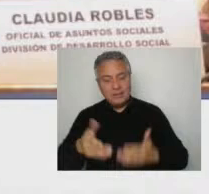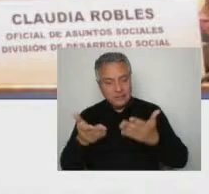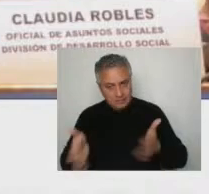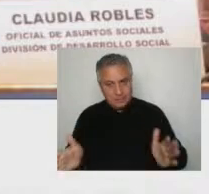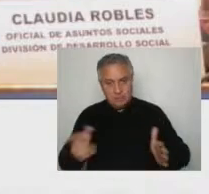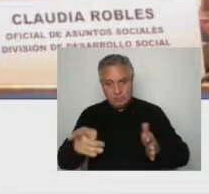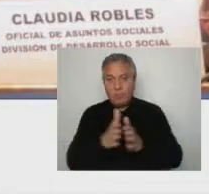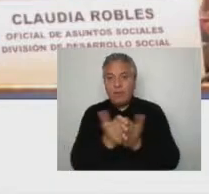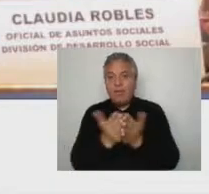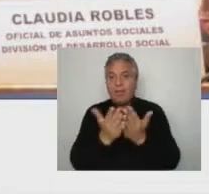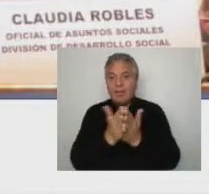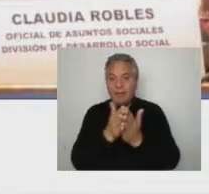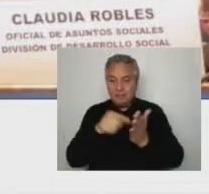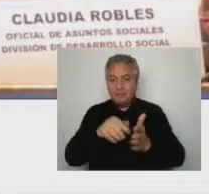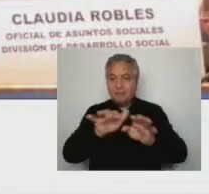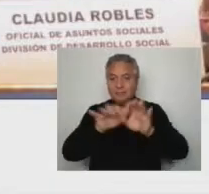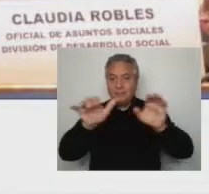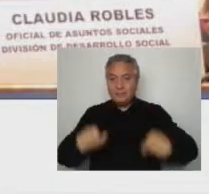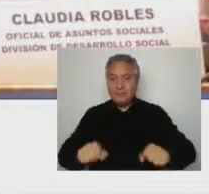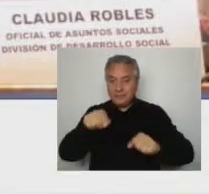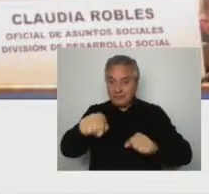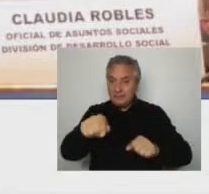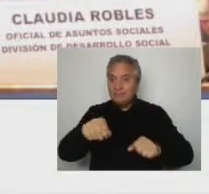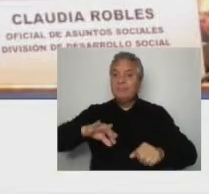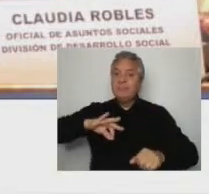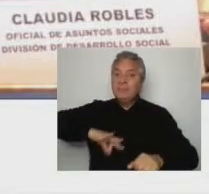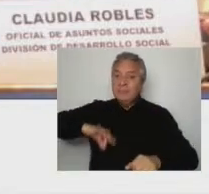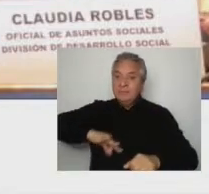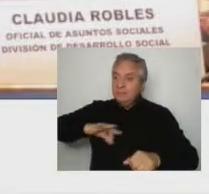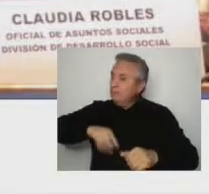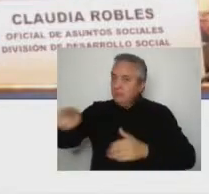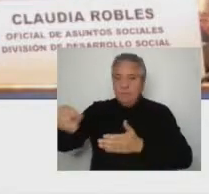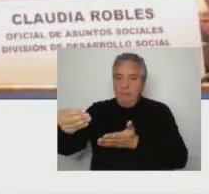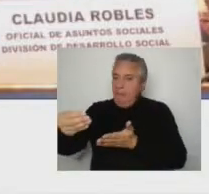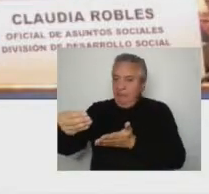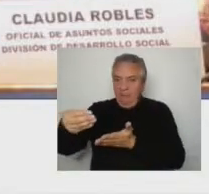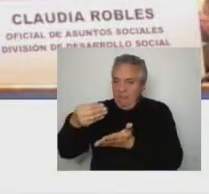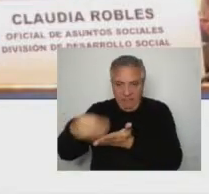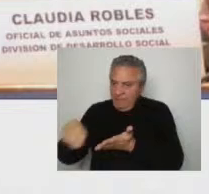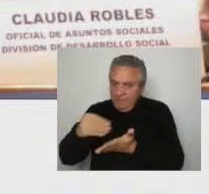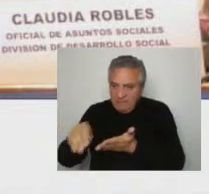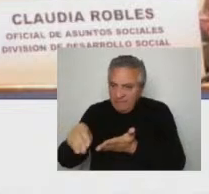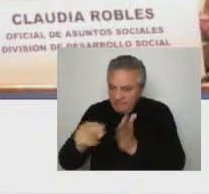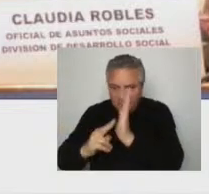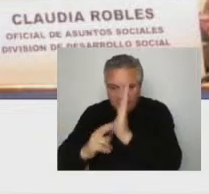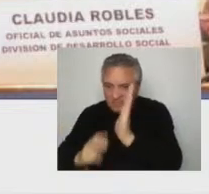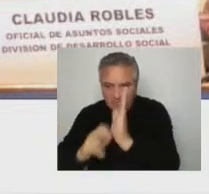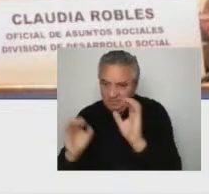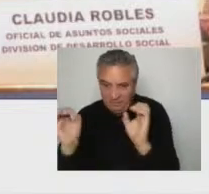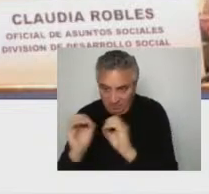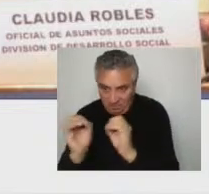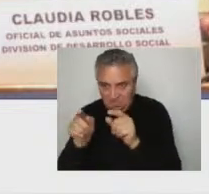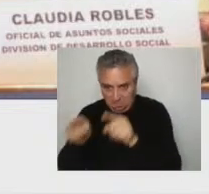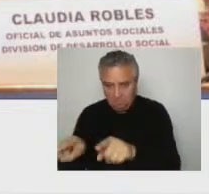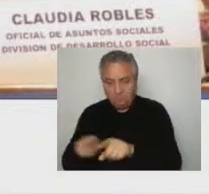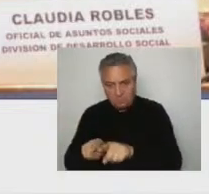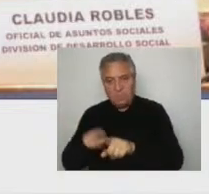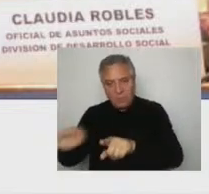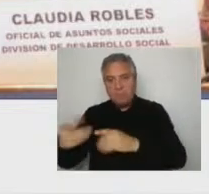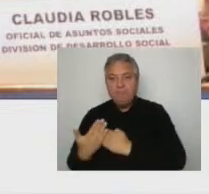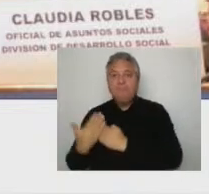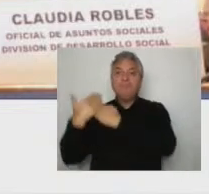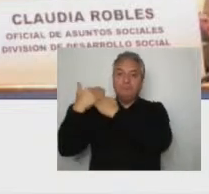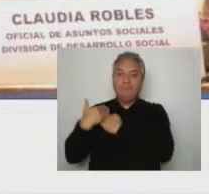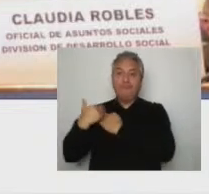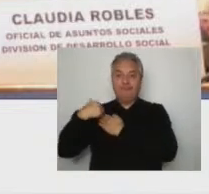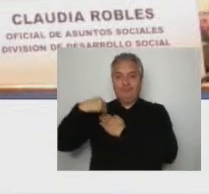Security of Chile during the launch of the book on non-contributive pensions, are not exogenous. In other words, they are financed